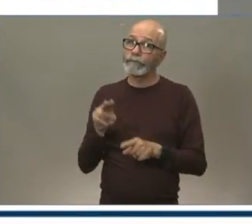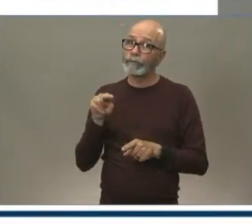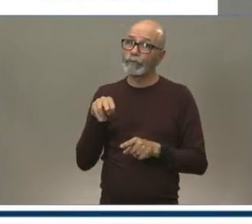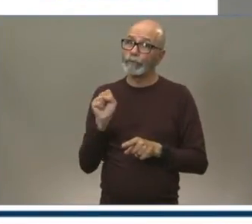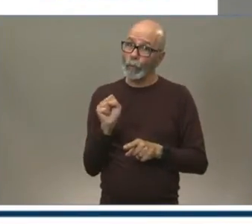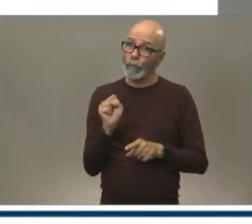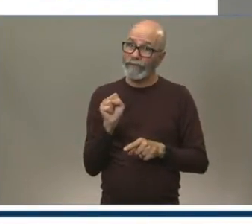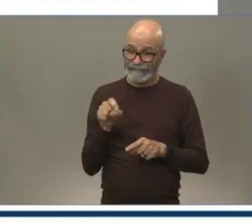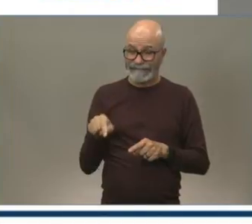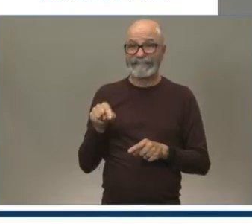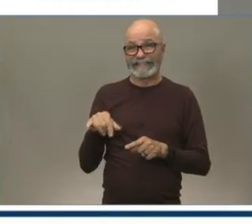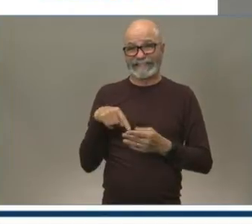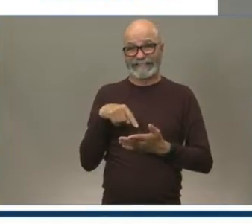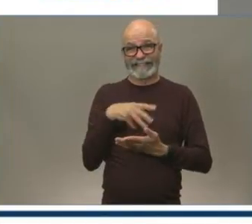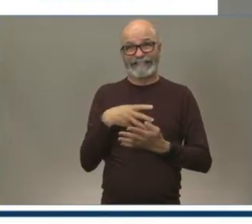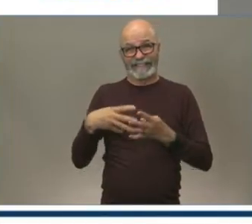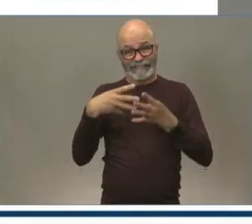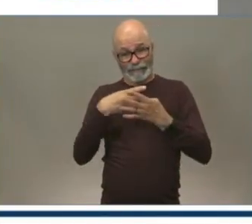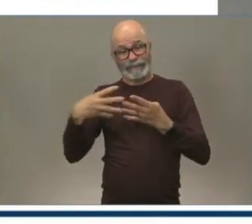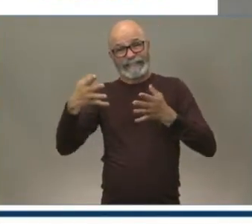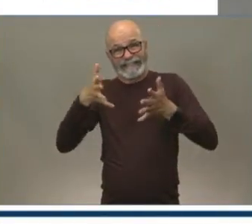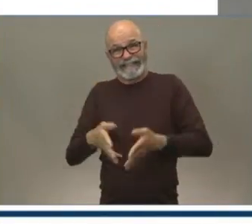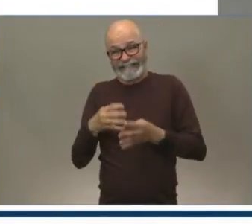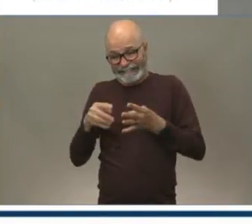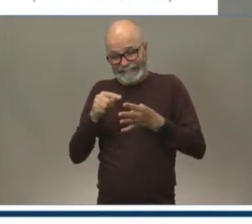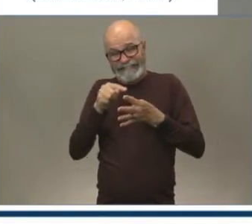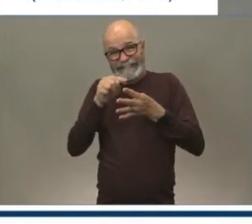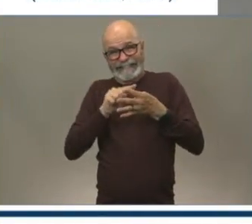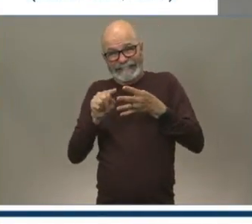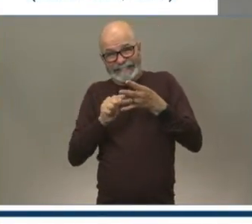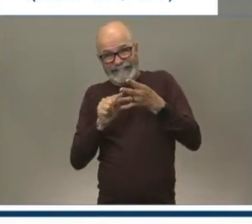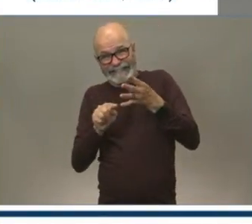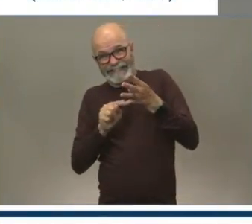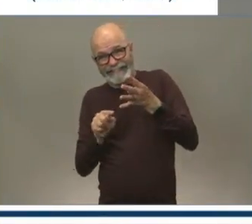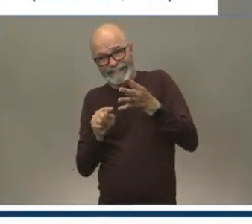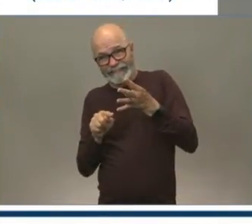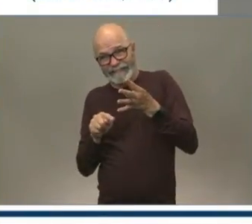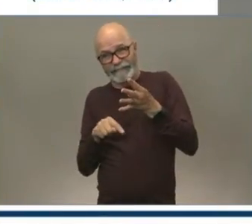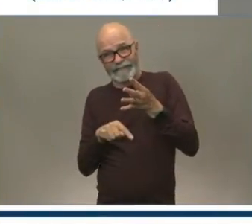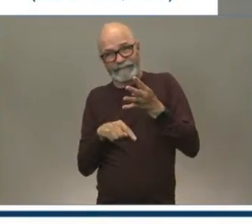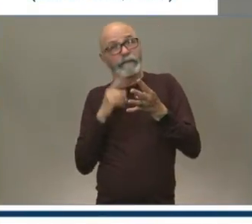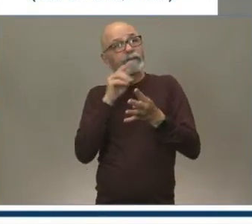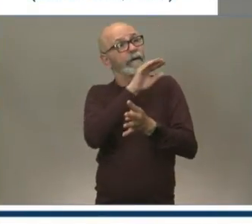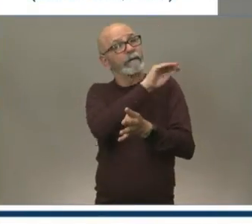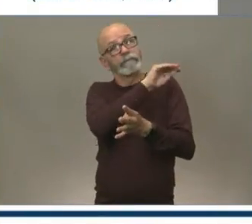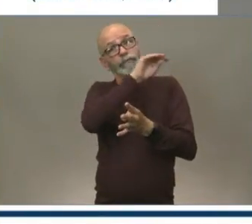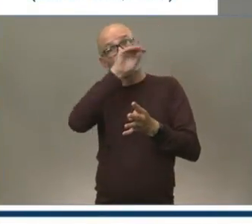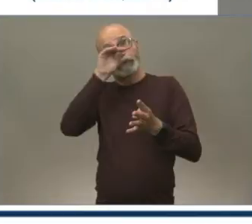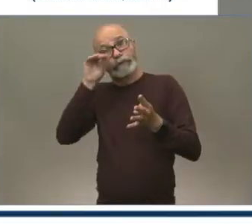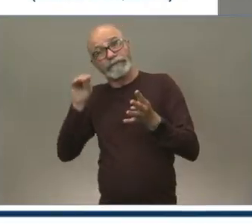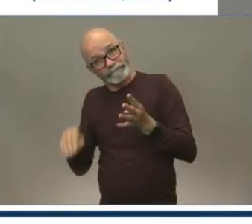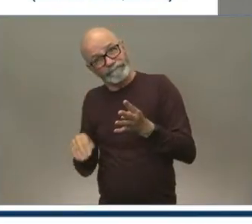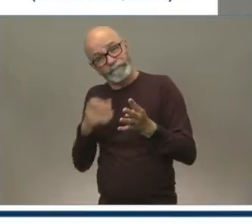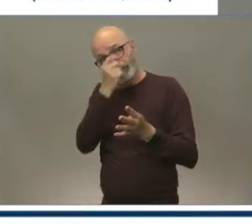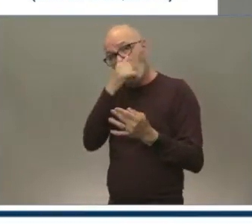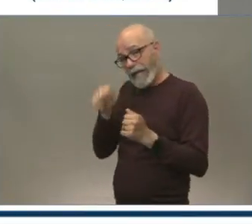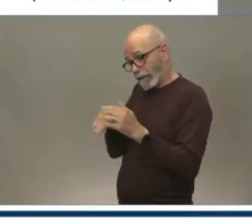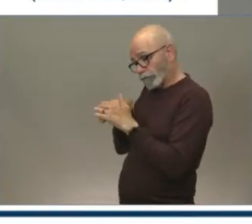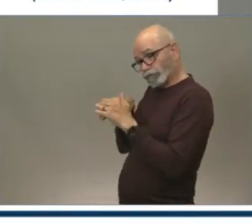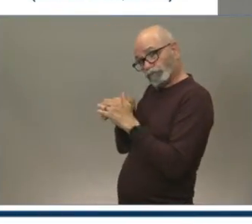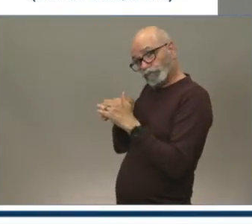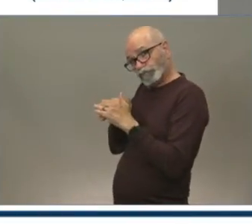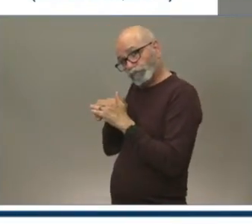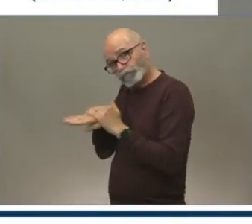4 weeks that the border measures are in effect. If you're moving to Nova Scotia, you can enter as long as you can provide proof